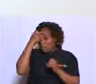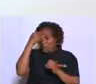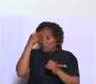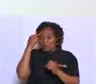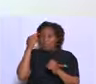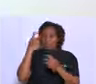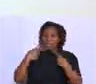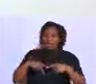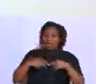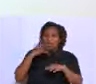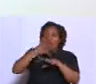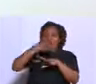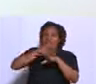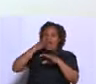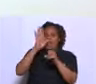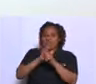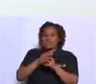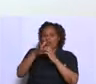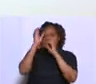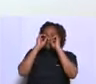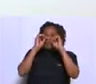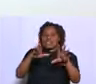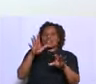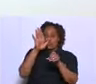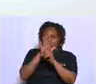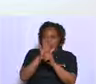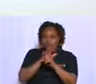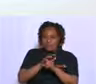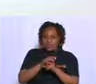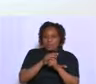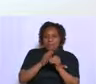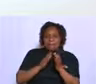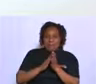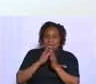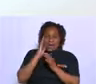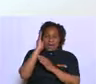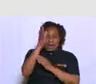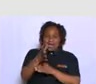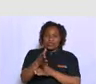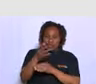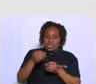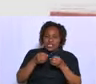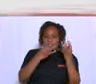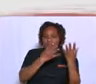Mungu awabariki sana. Tuelekee pale moja kwa moja kwa ajili ya maelekezo na maombi